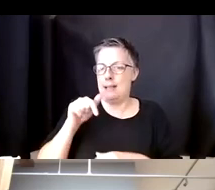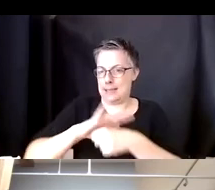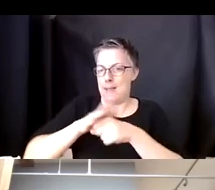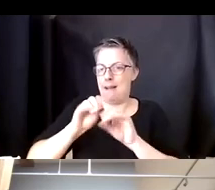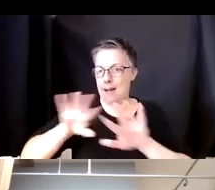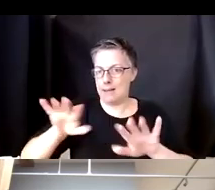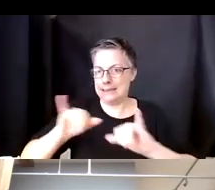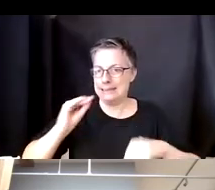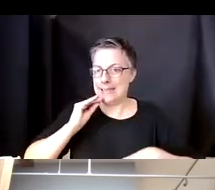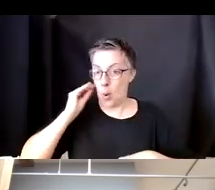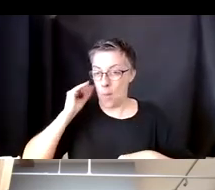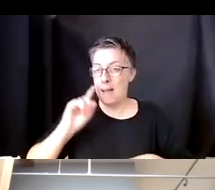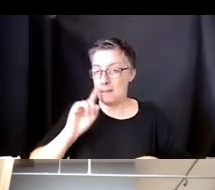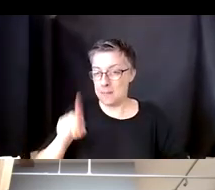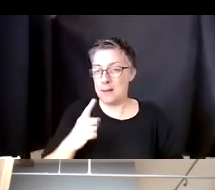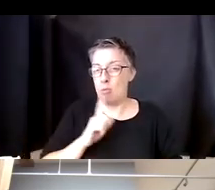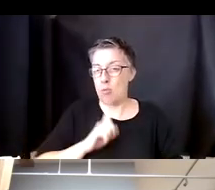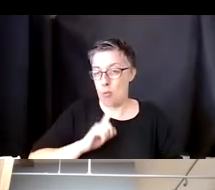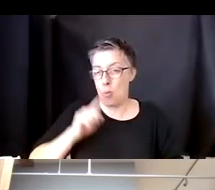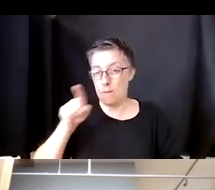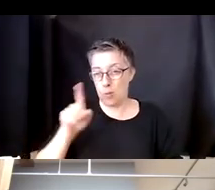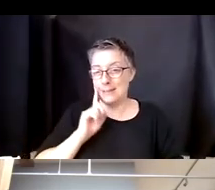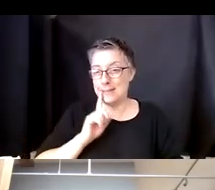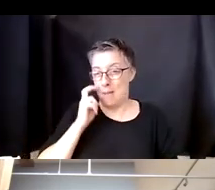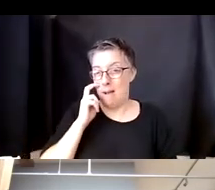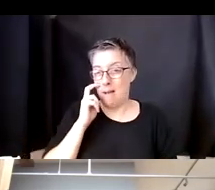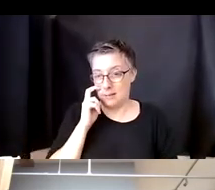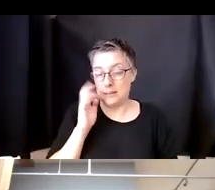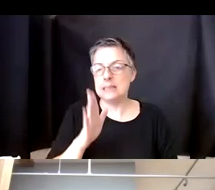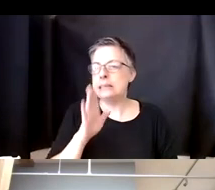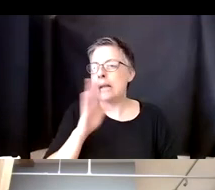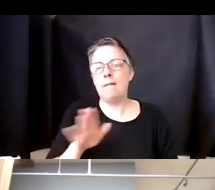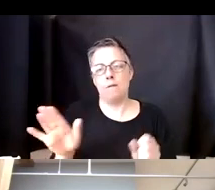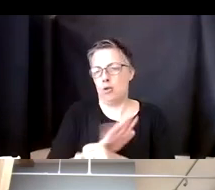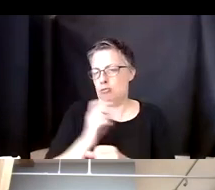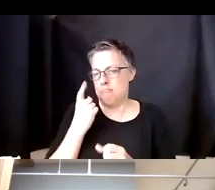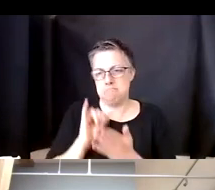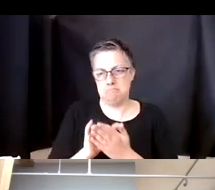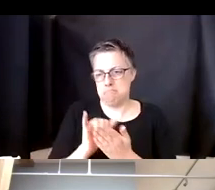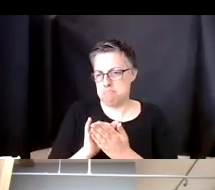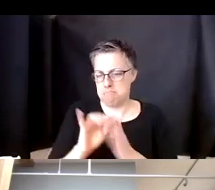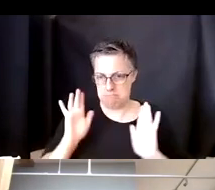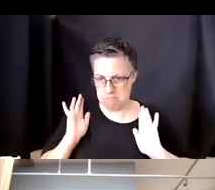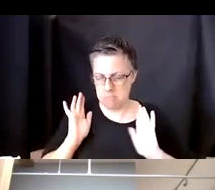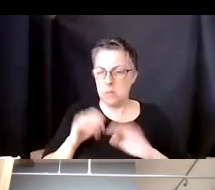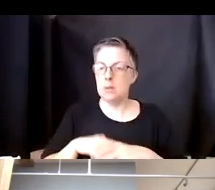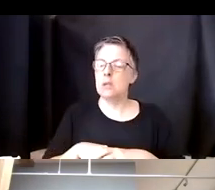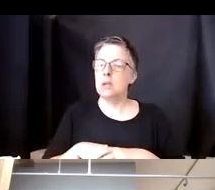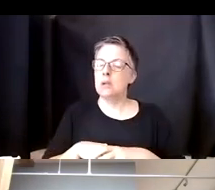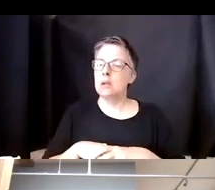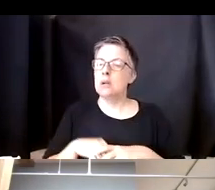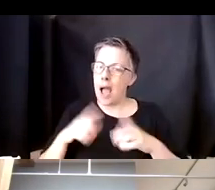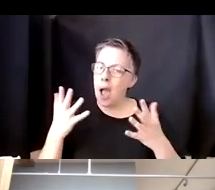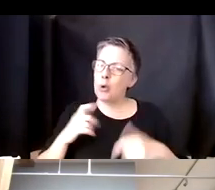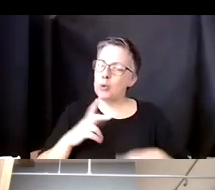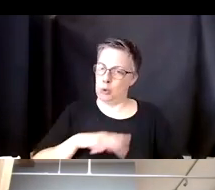for the deafblind community especially, although I could never fully understand the impact that this has had on people. I want to